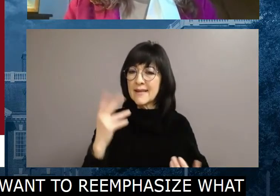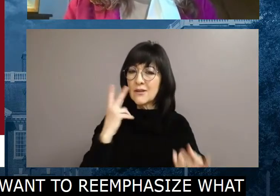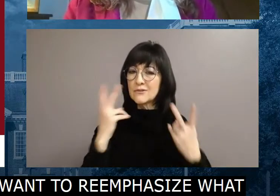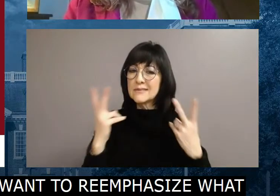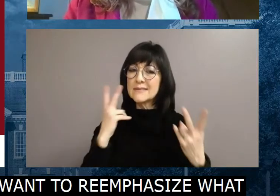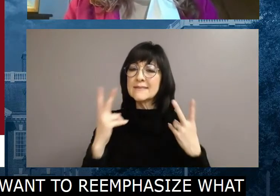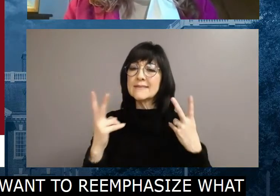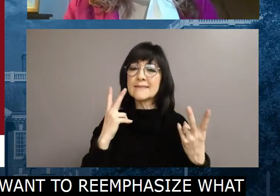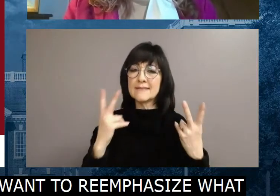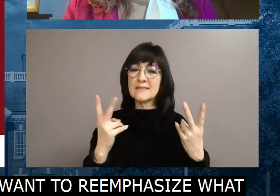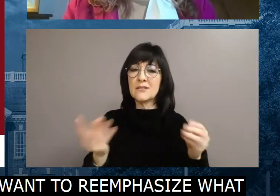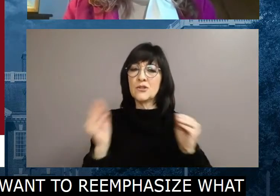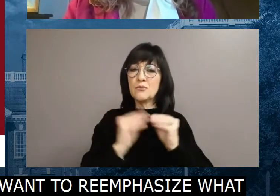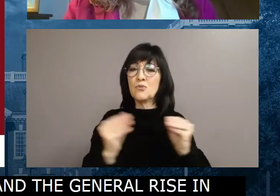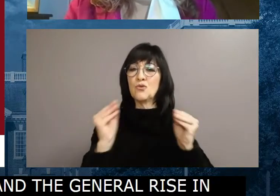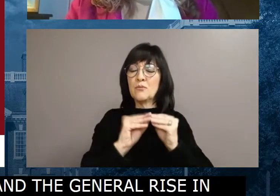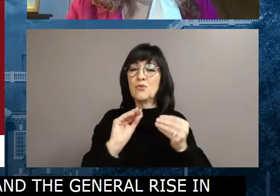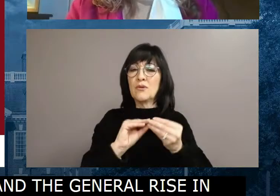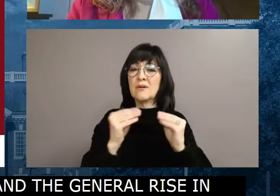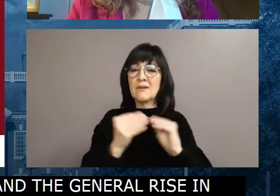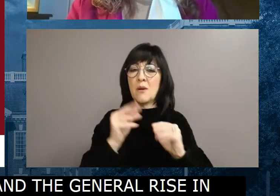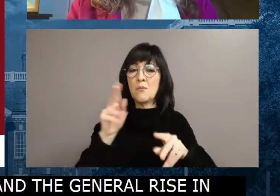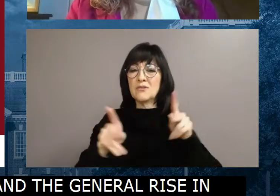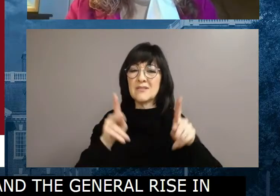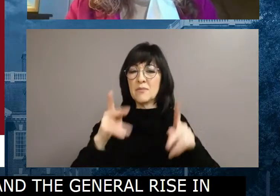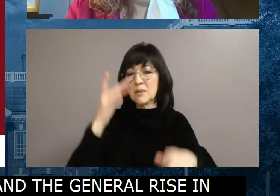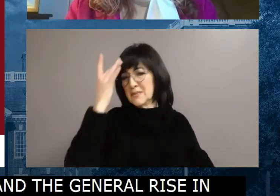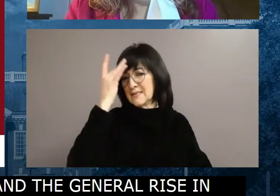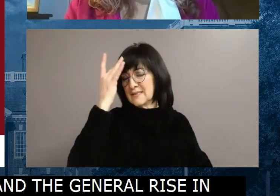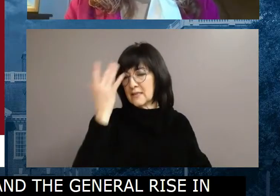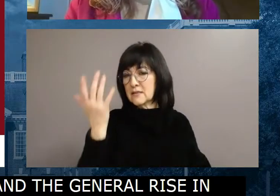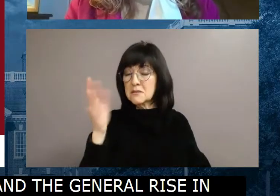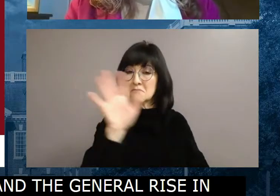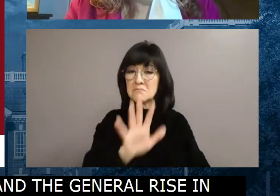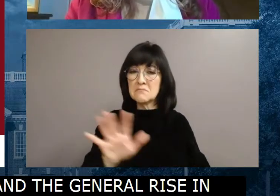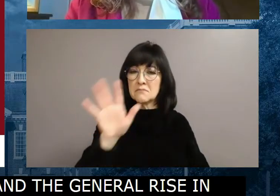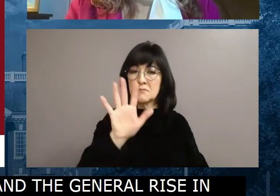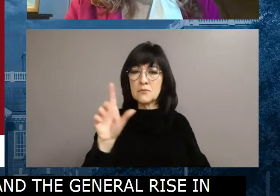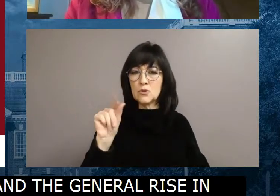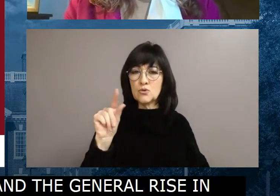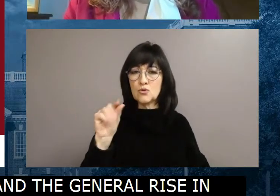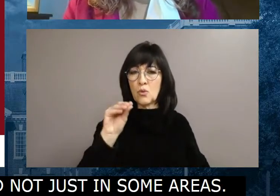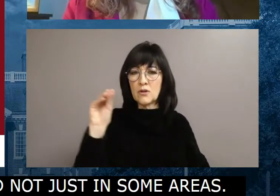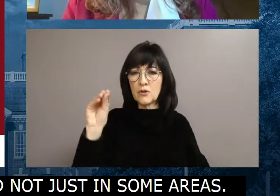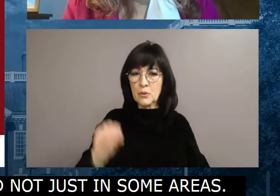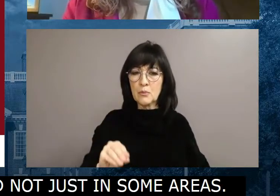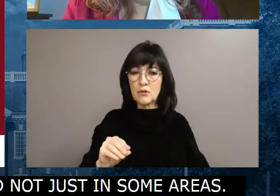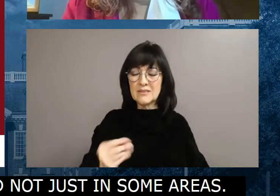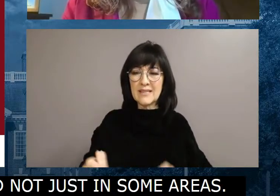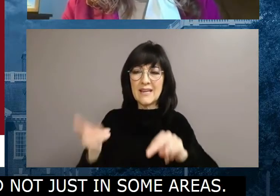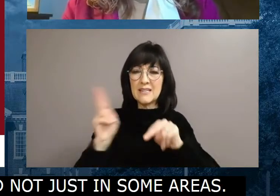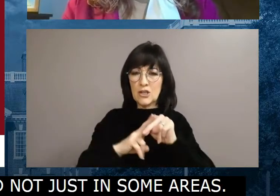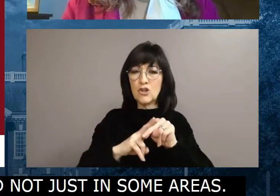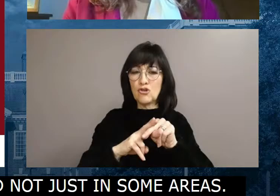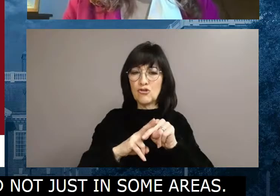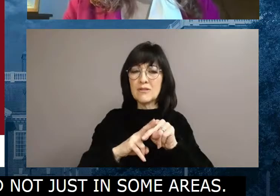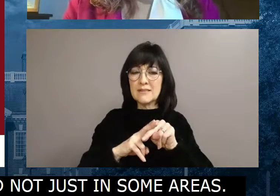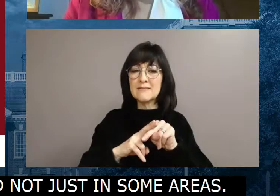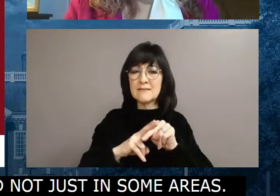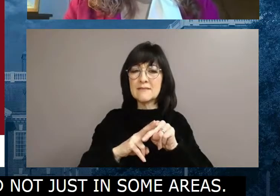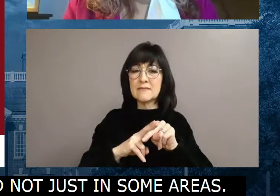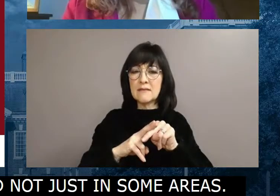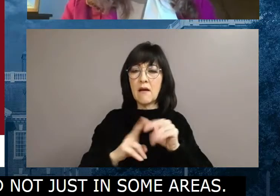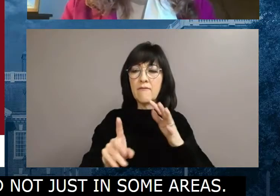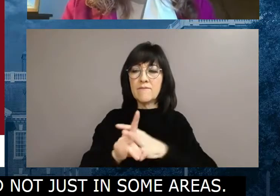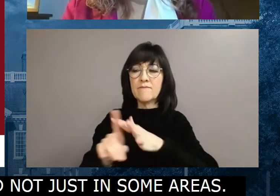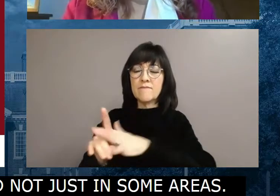in some areas. So overall, about a 20% increase in cases per capita in our states. So